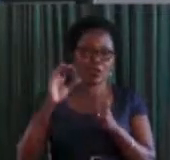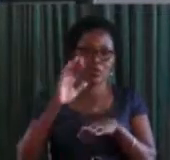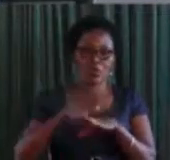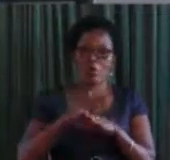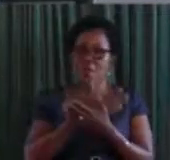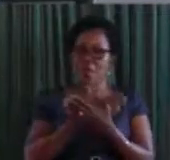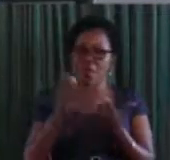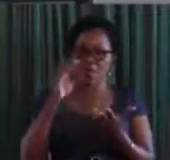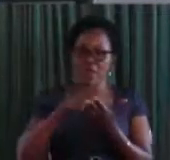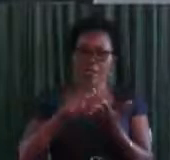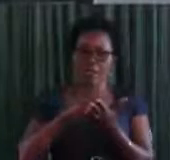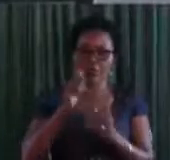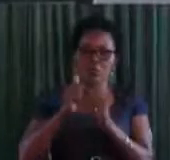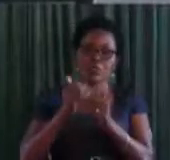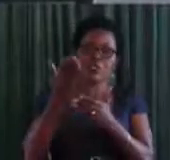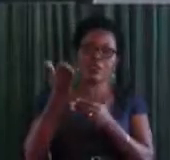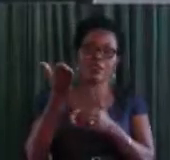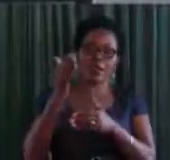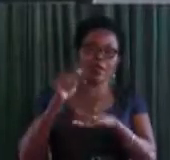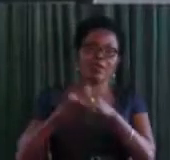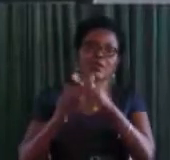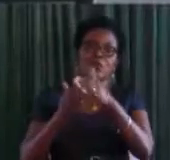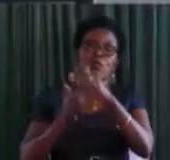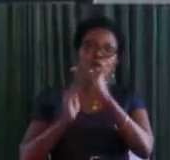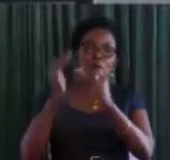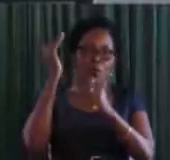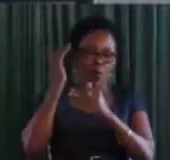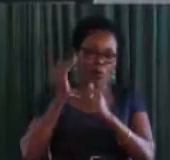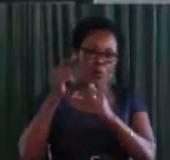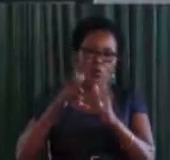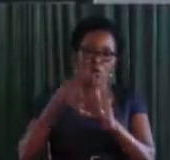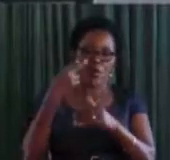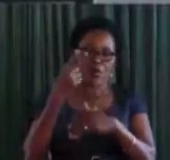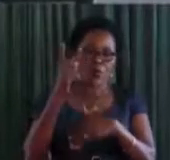the Supreme Court." What is your view?